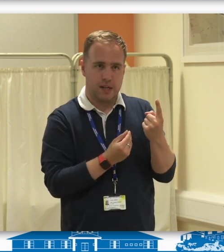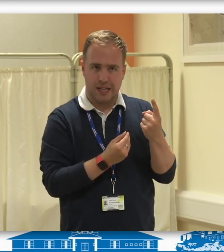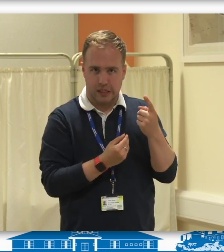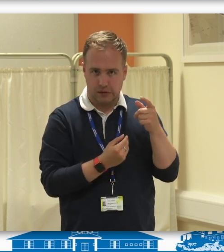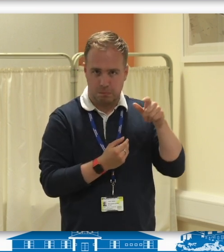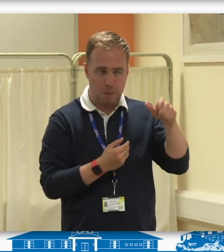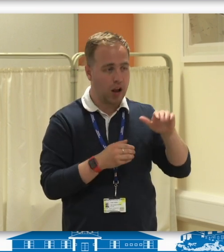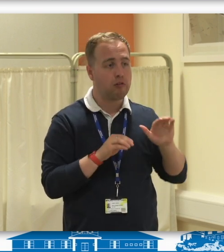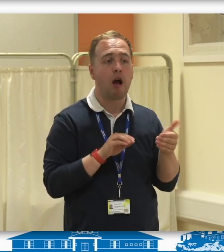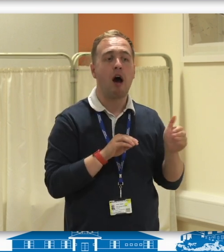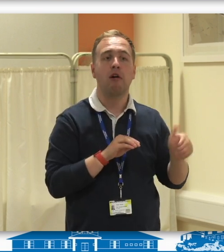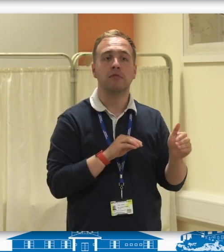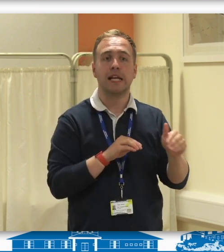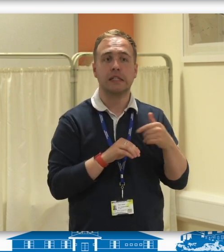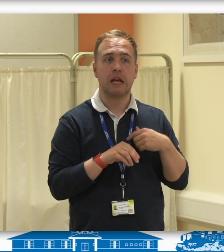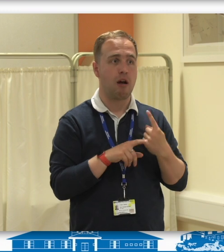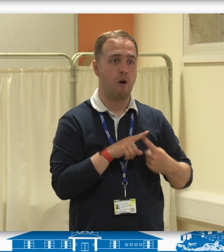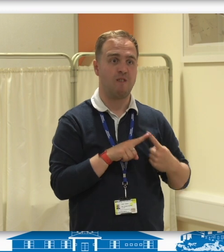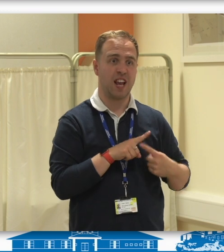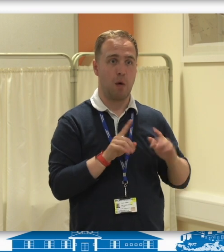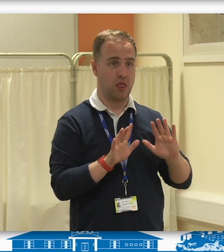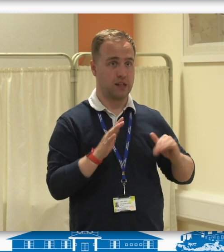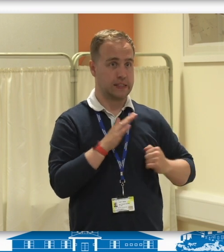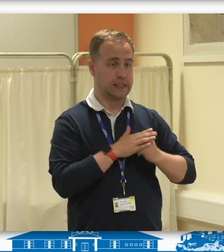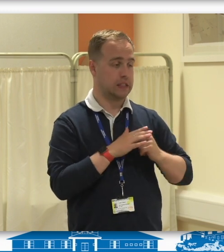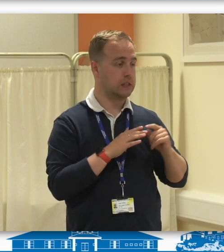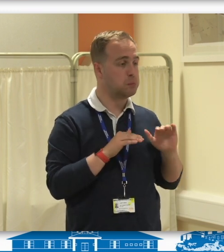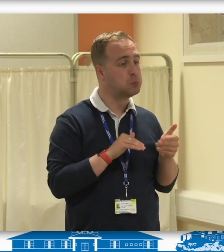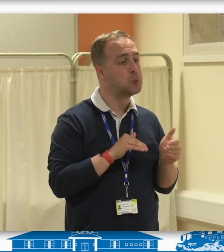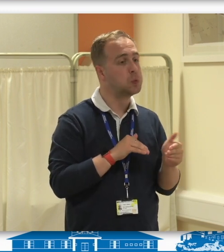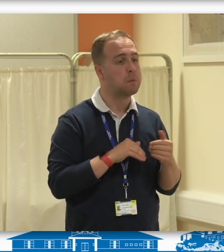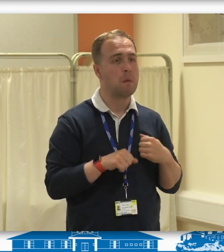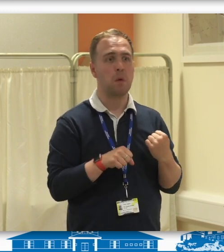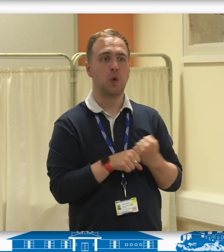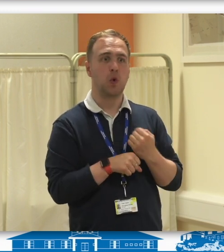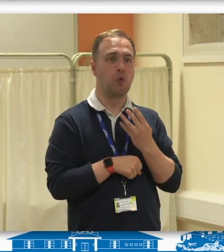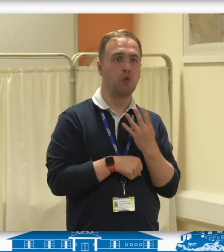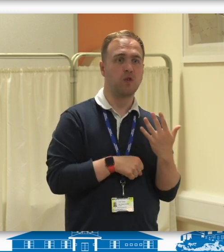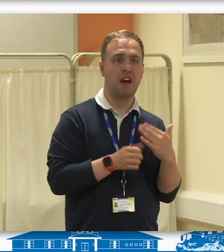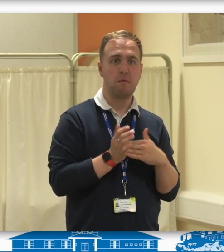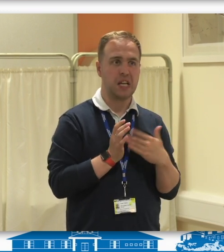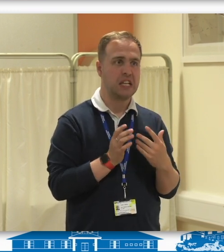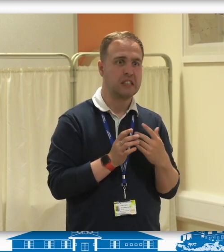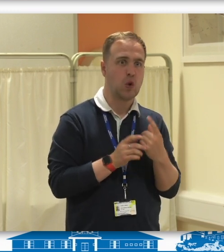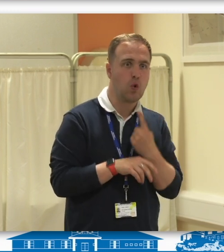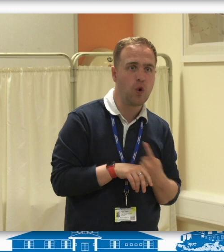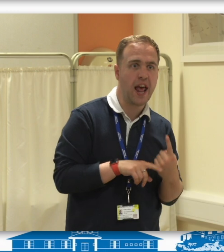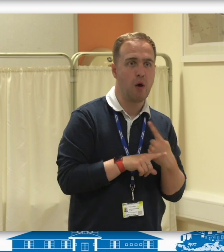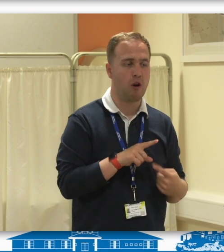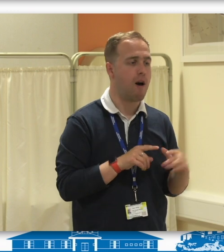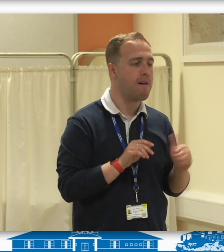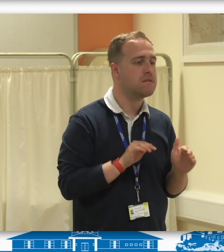for gardening is 30 minutes, but they do 45 or 50 or an hour and a